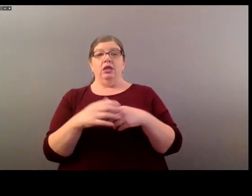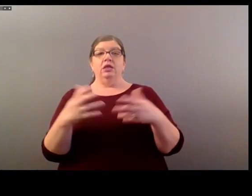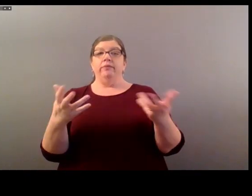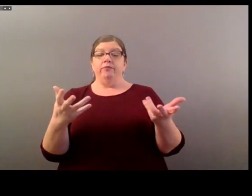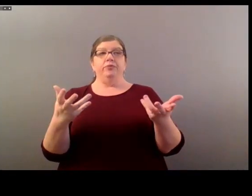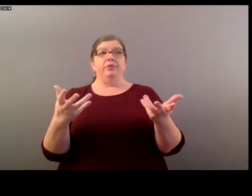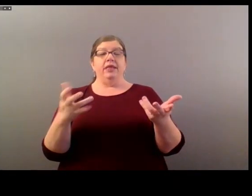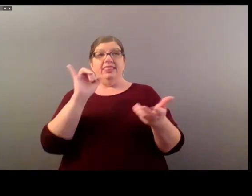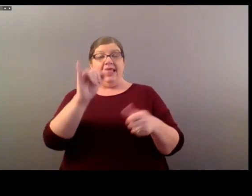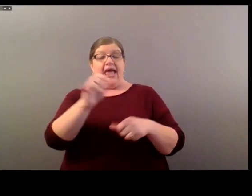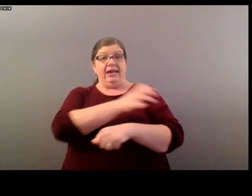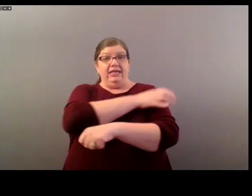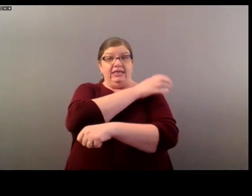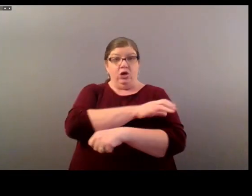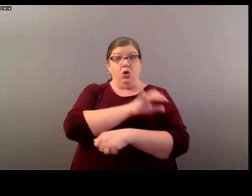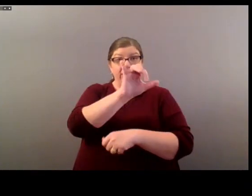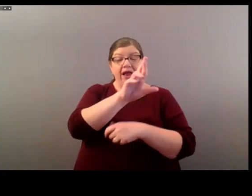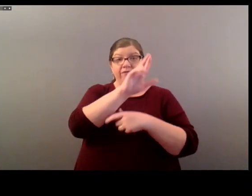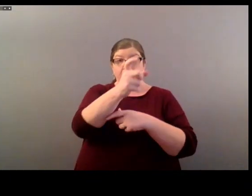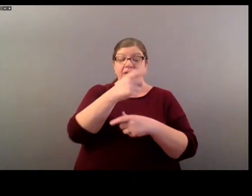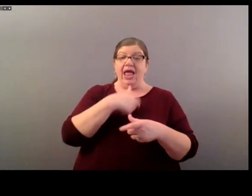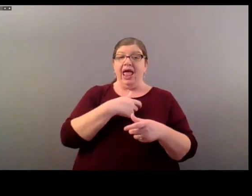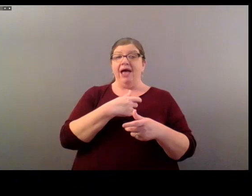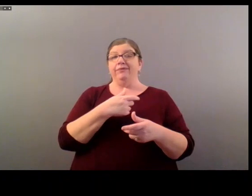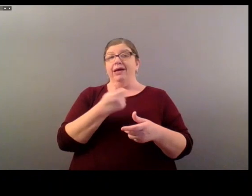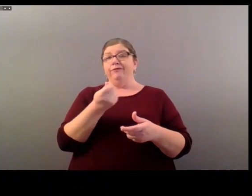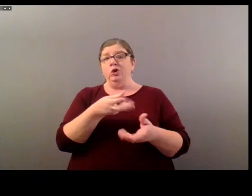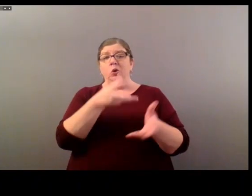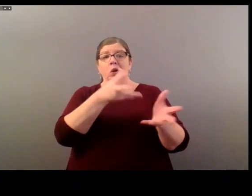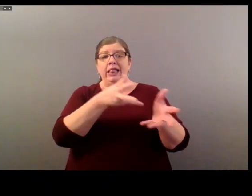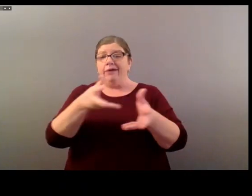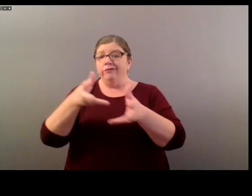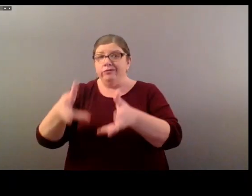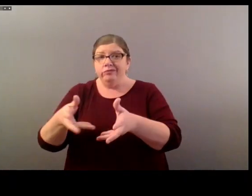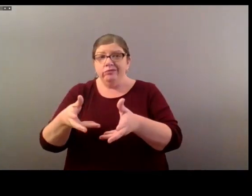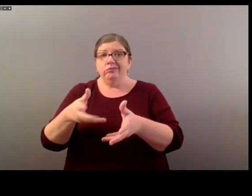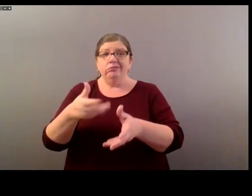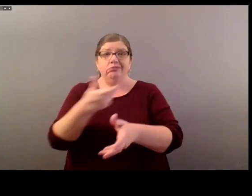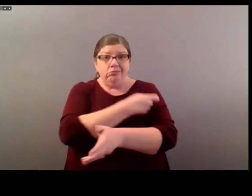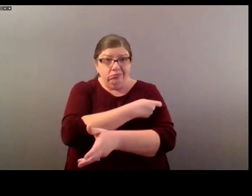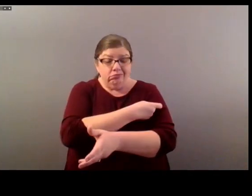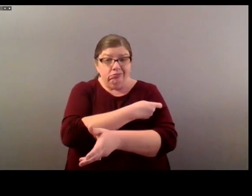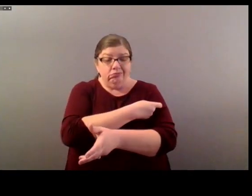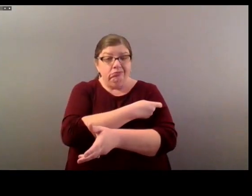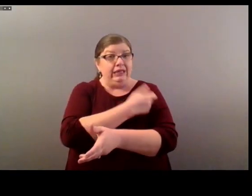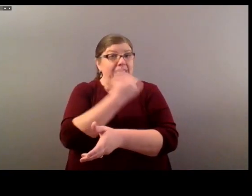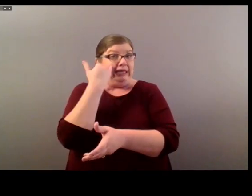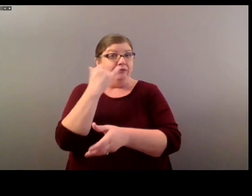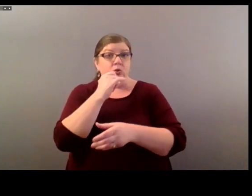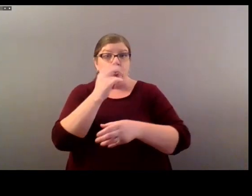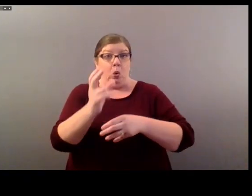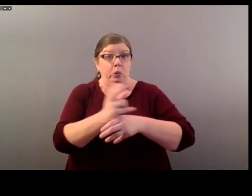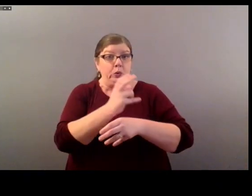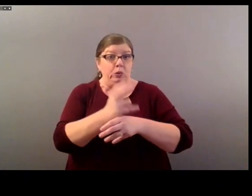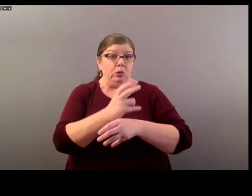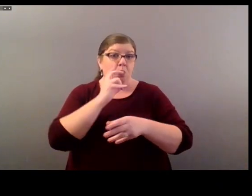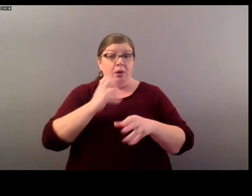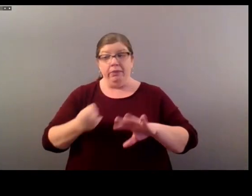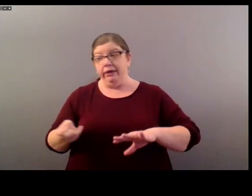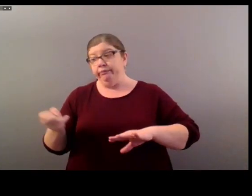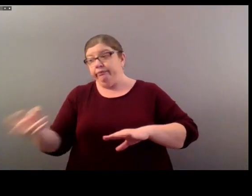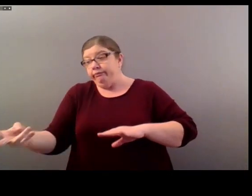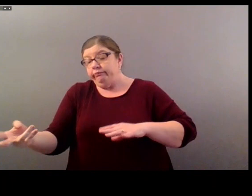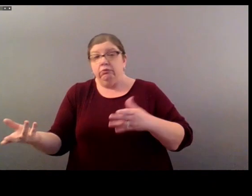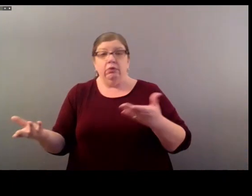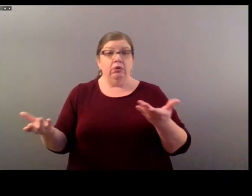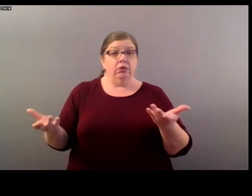the clinic or the pharmacy had a couple of doses left over that would have otherwise been discarded or thrown